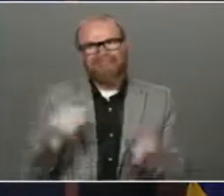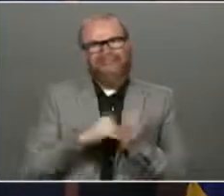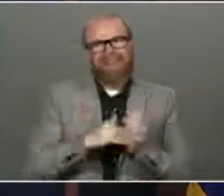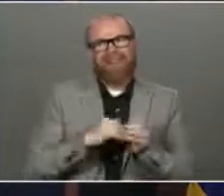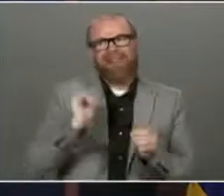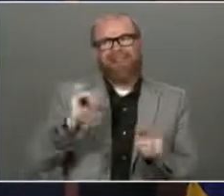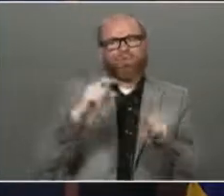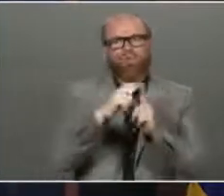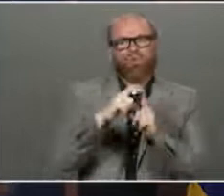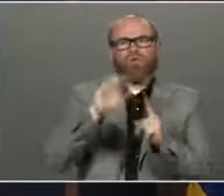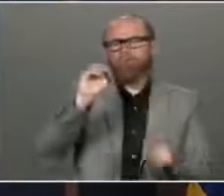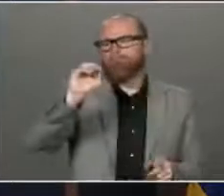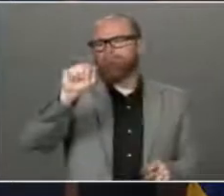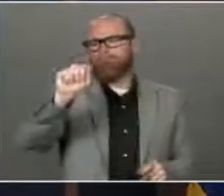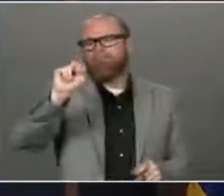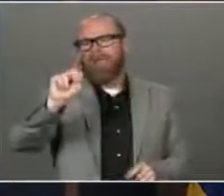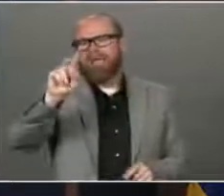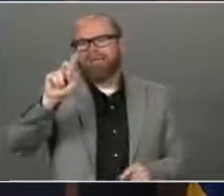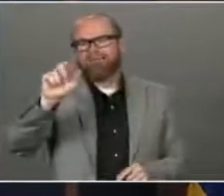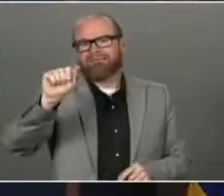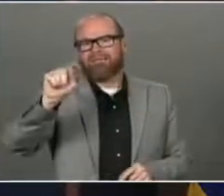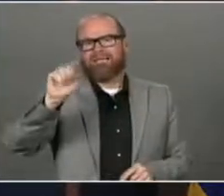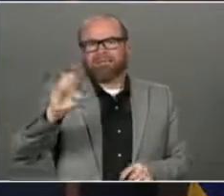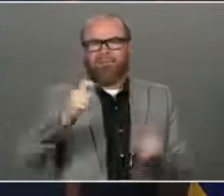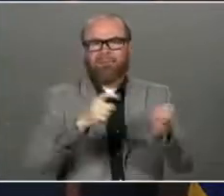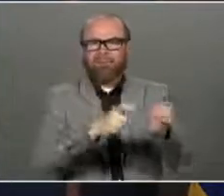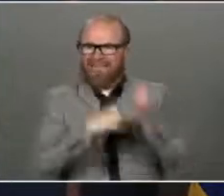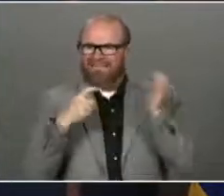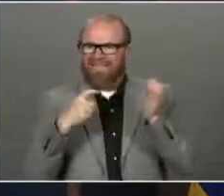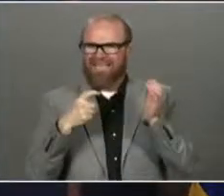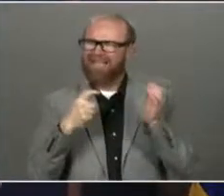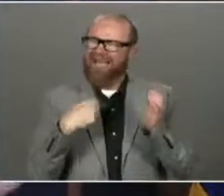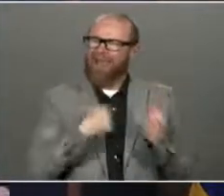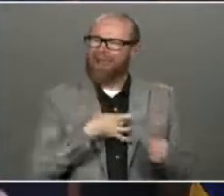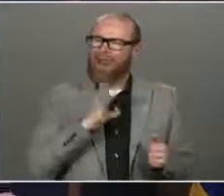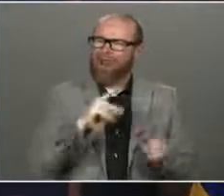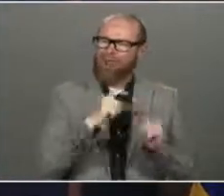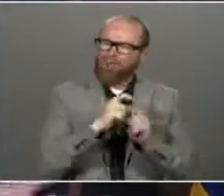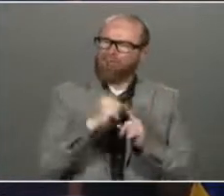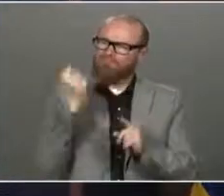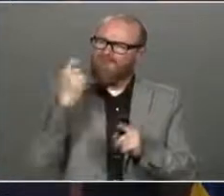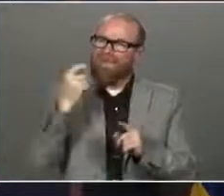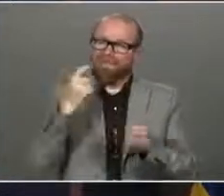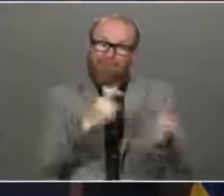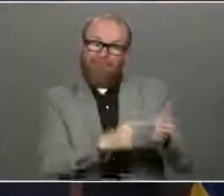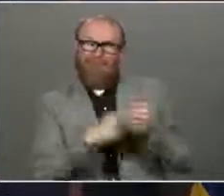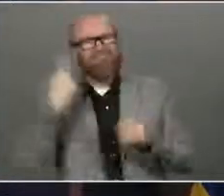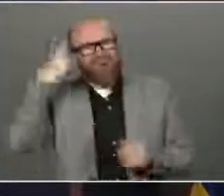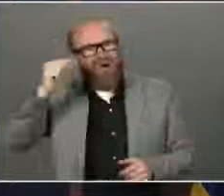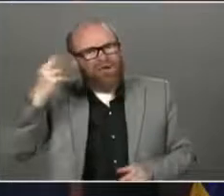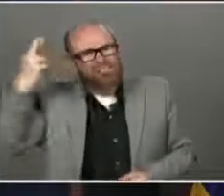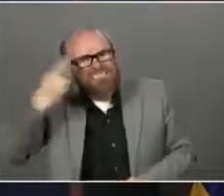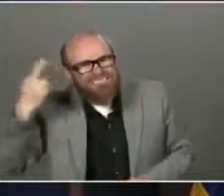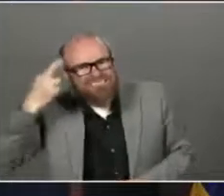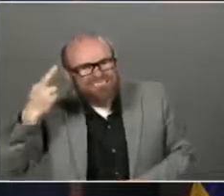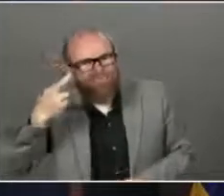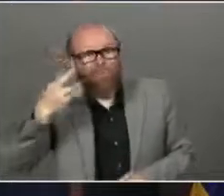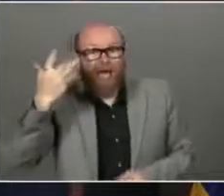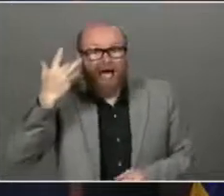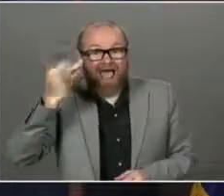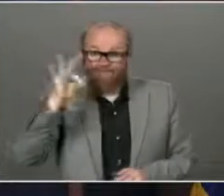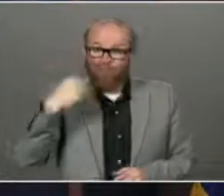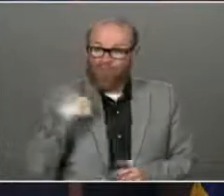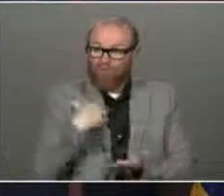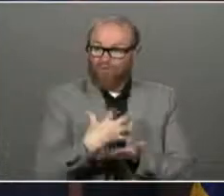these are restrictions. They're restrictions for a reason. It's that you won't be able to turn on your tap if we